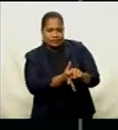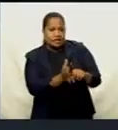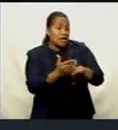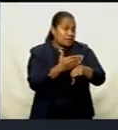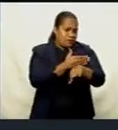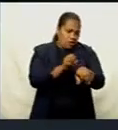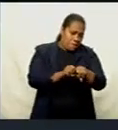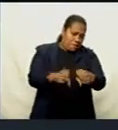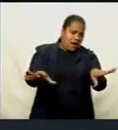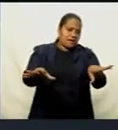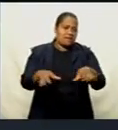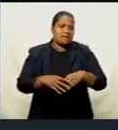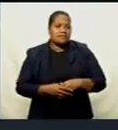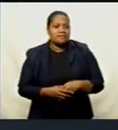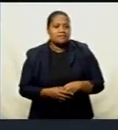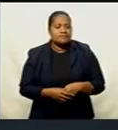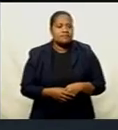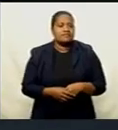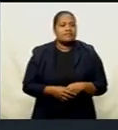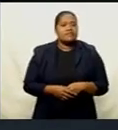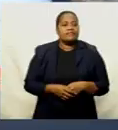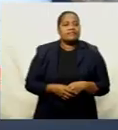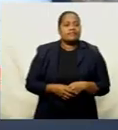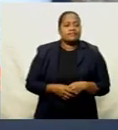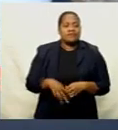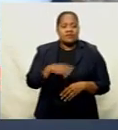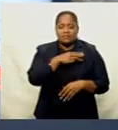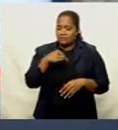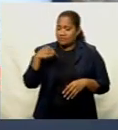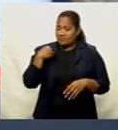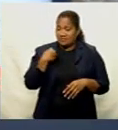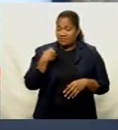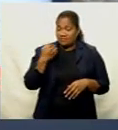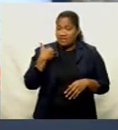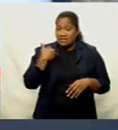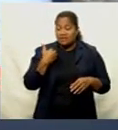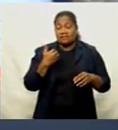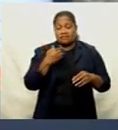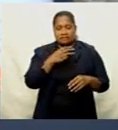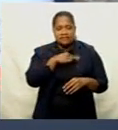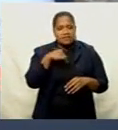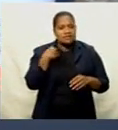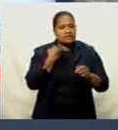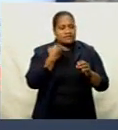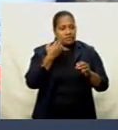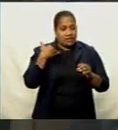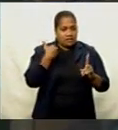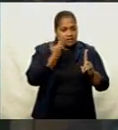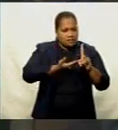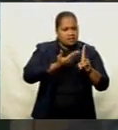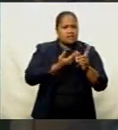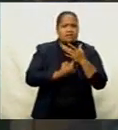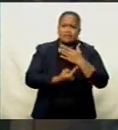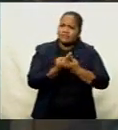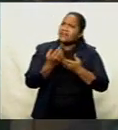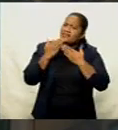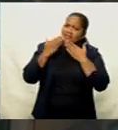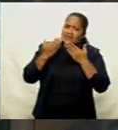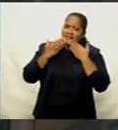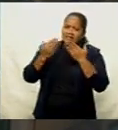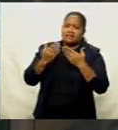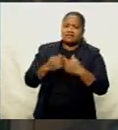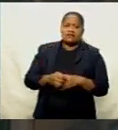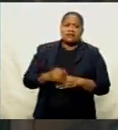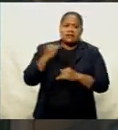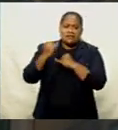While receiving supplies, Minister for Health Dr. Ifiremi Wangai-Nambete thanked the United States Agency for International Development and UNICEF